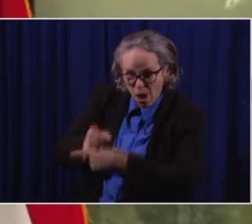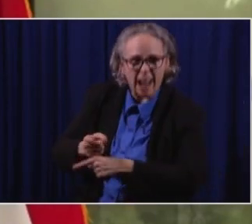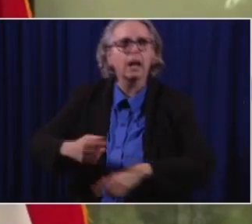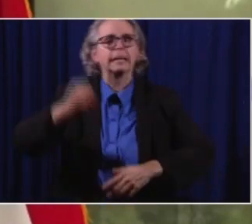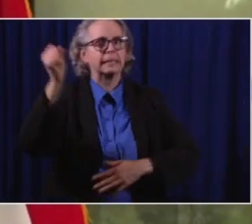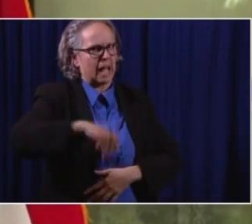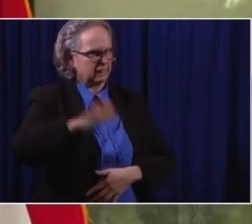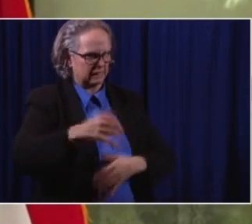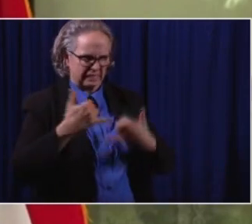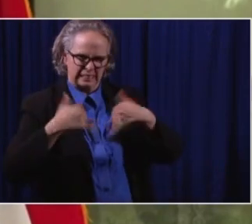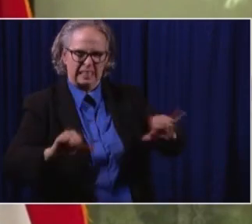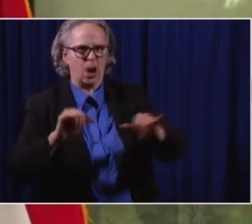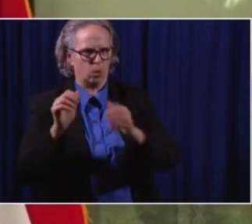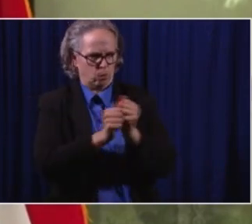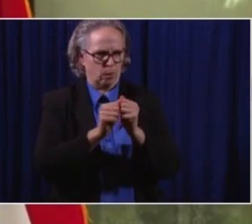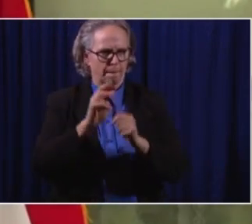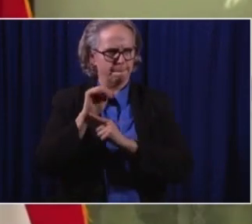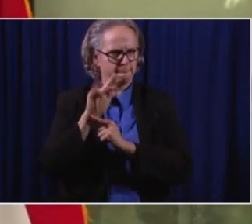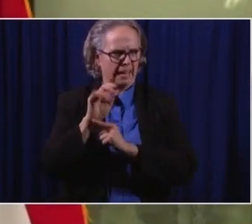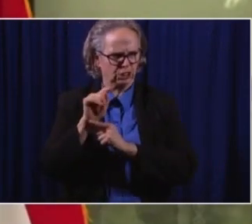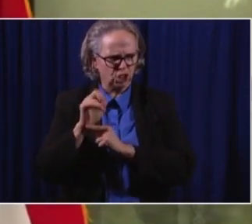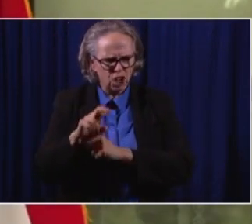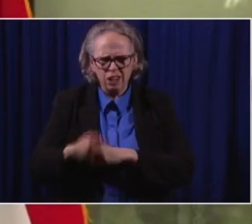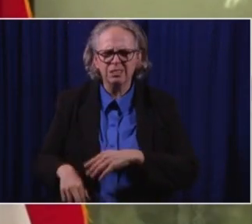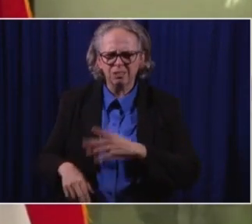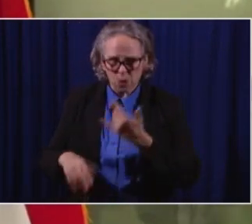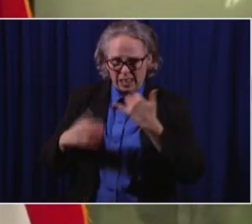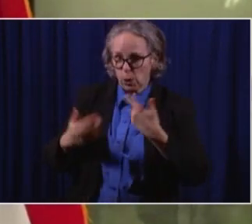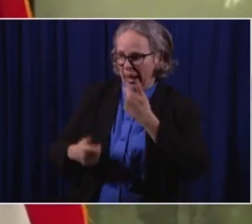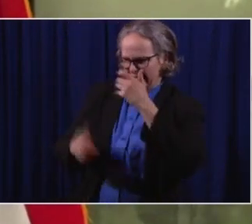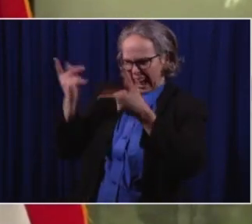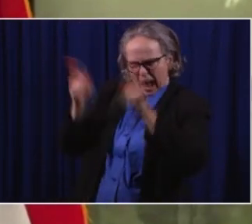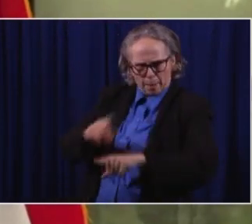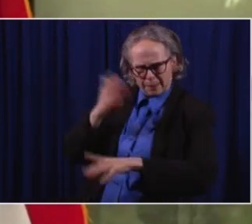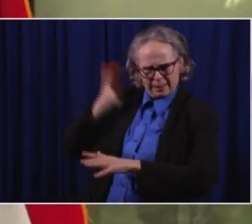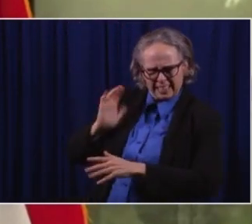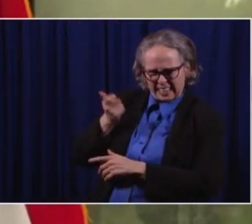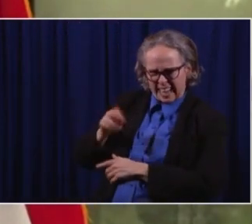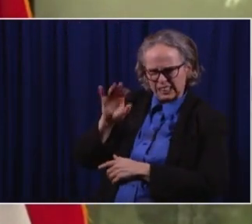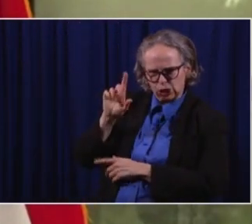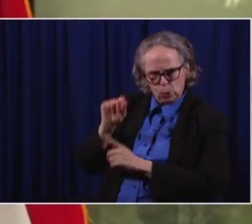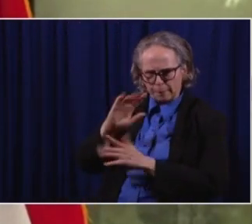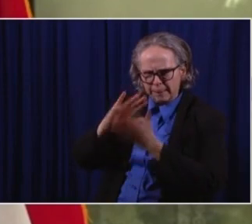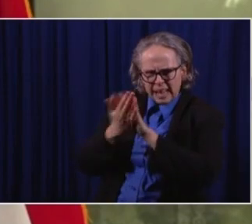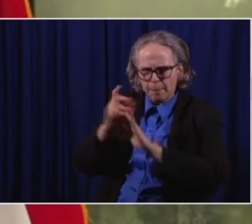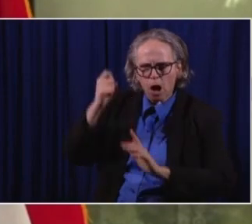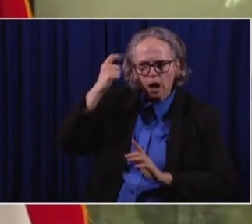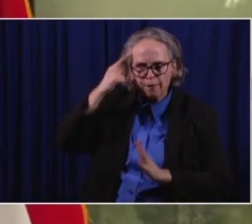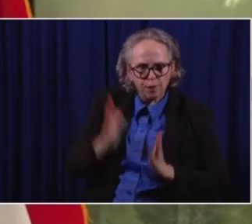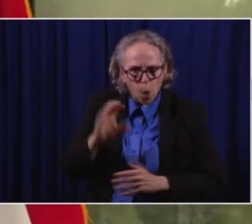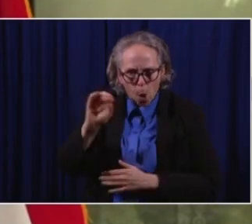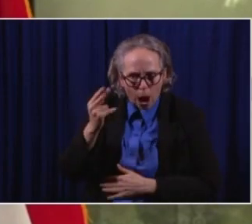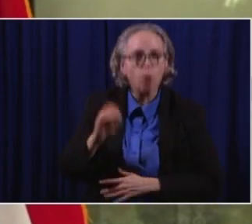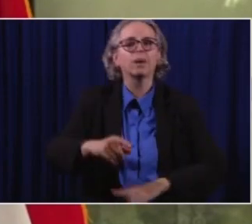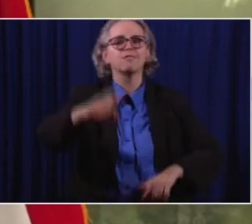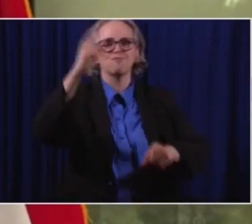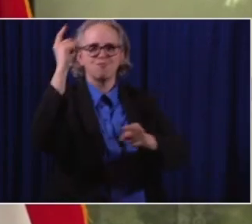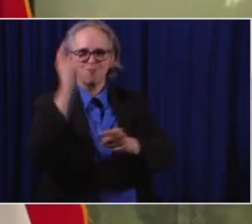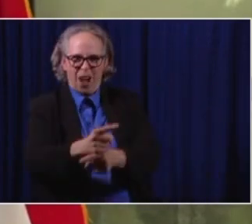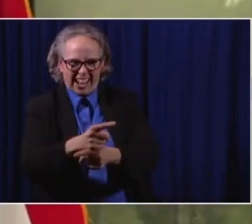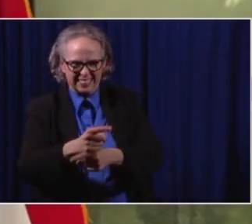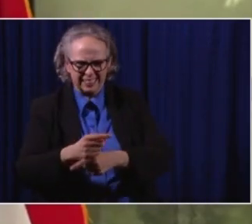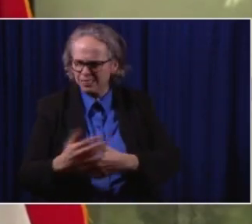So ends up 1920, he's governor of Ohio. Right. And tell us a little bit